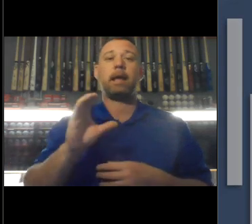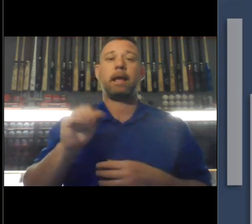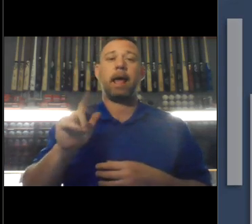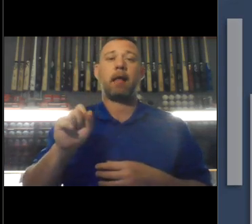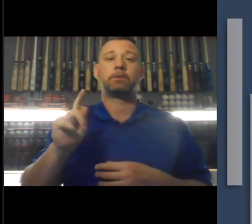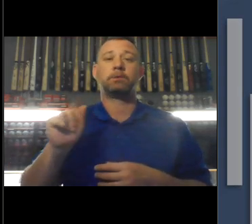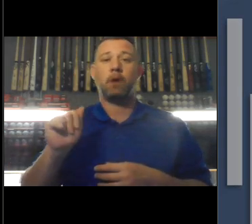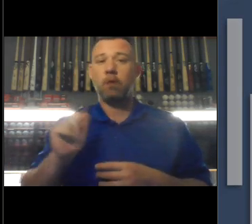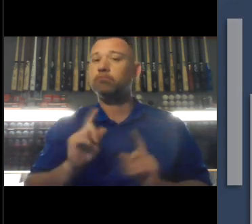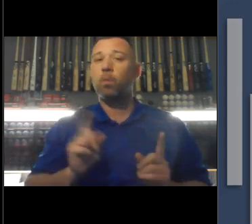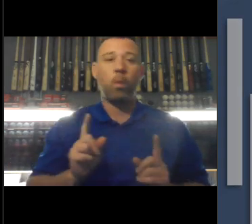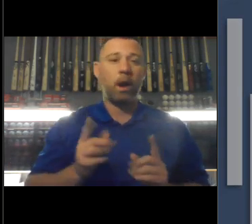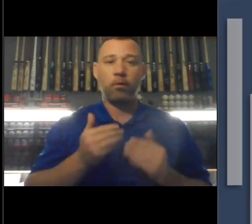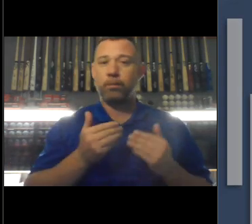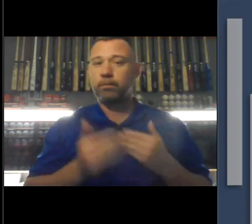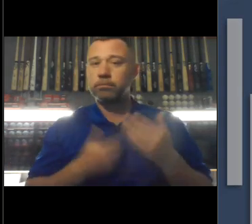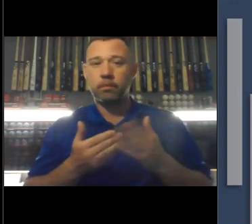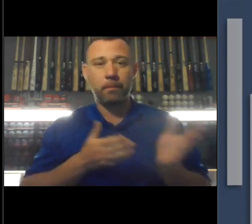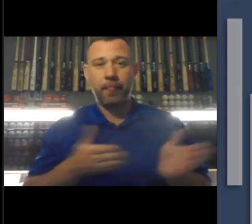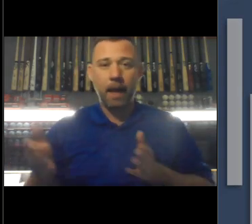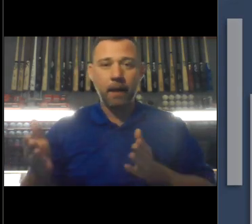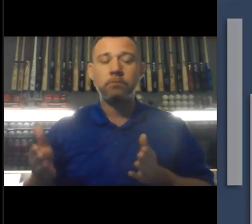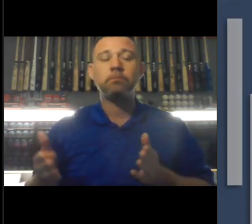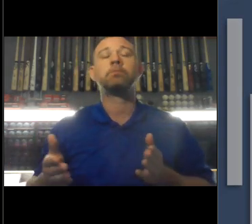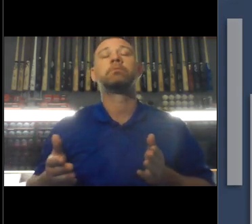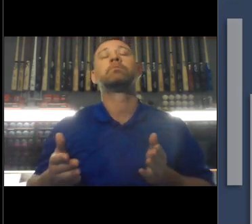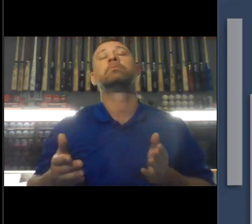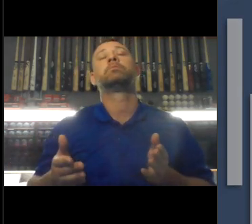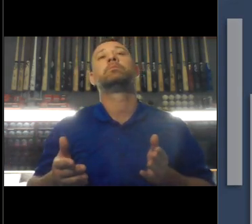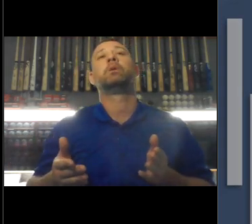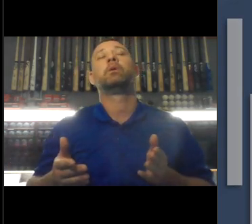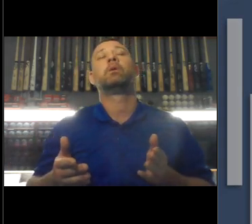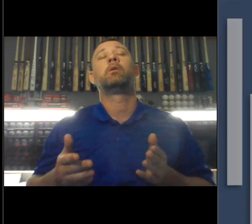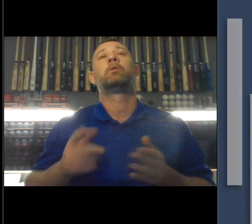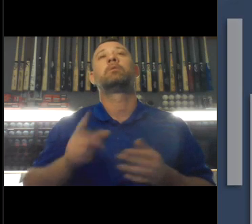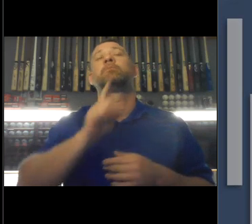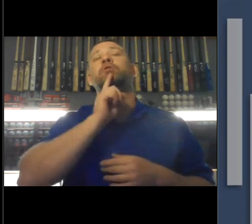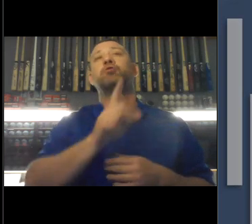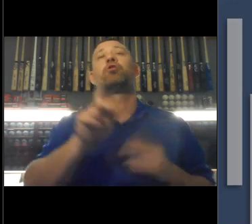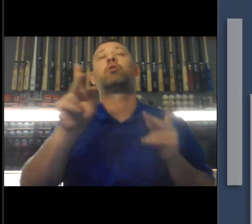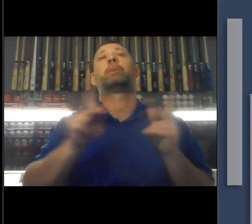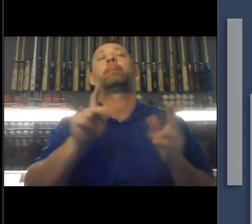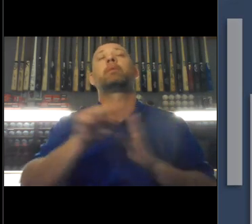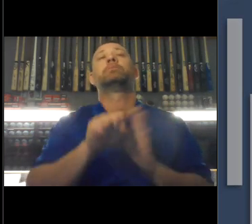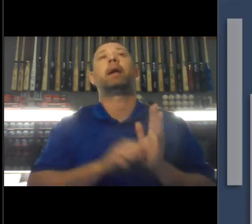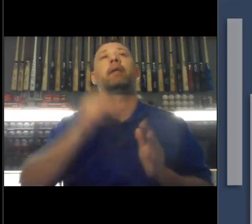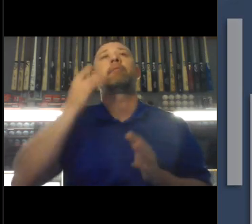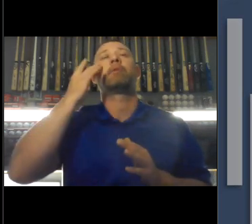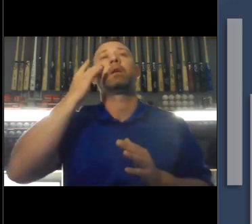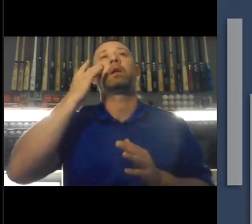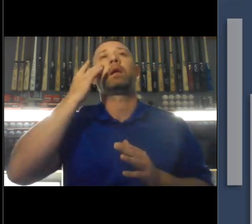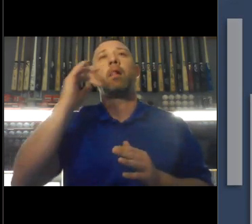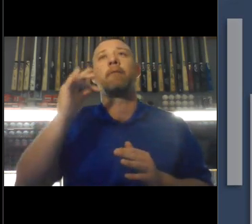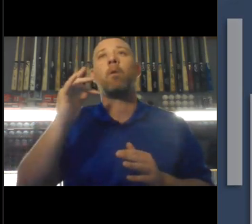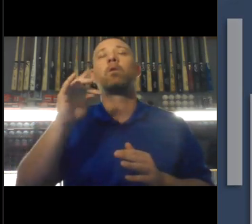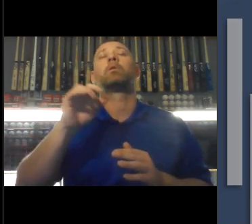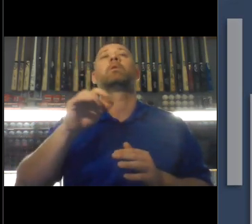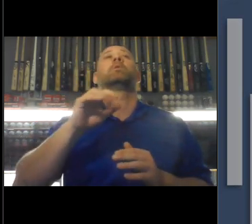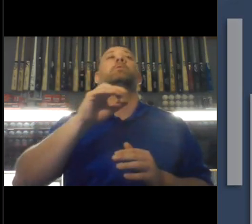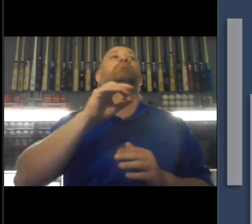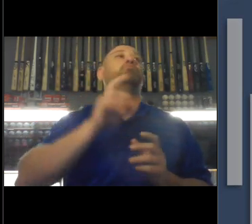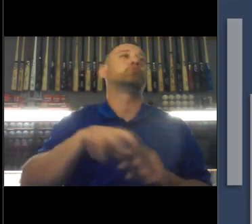from here, moving forward, ensuring that the people of the state of California transportation